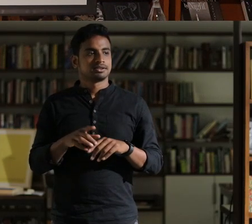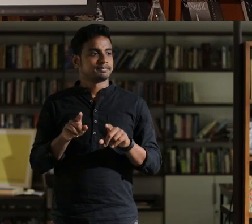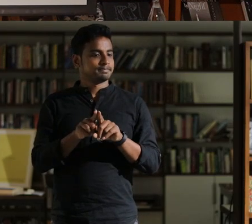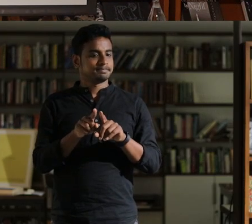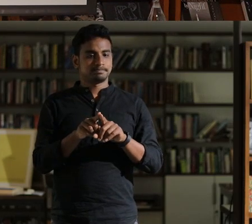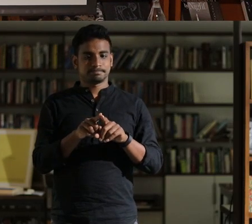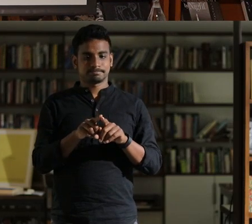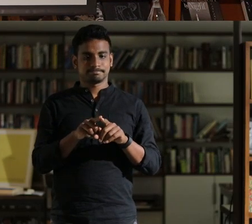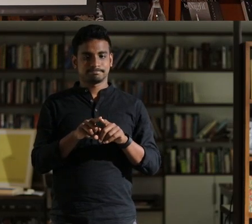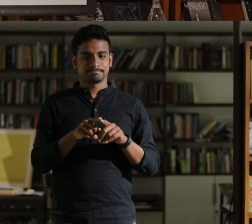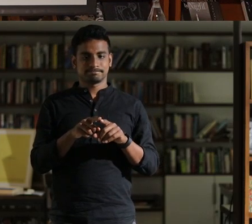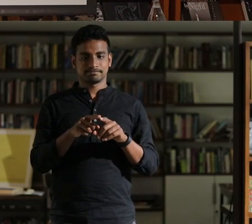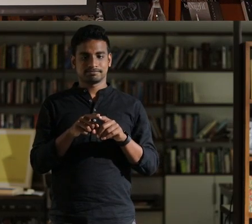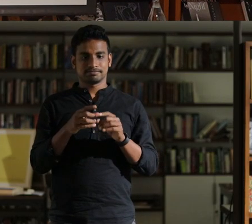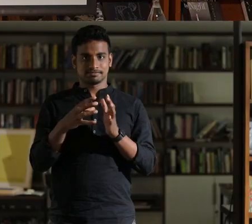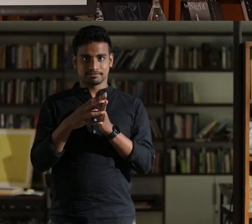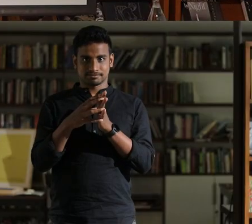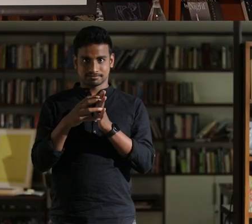of,